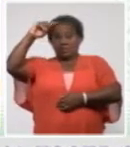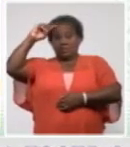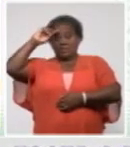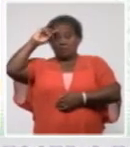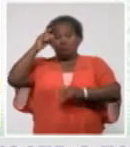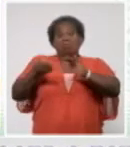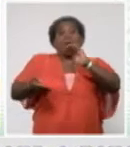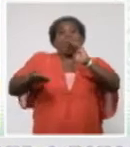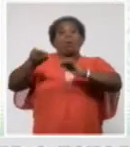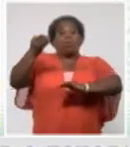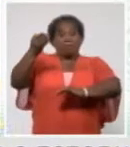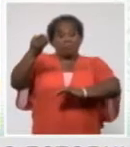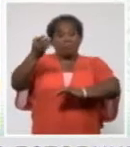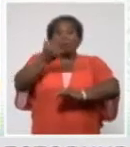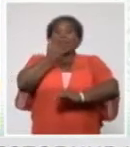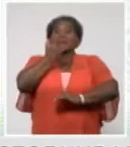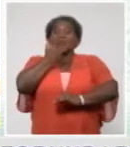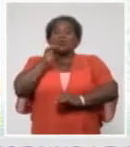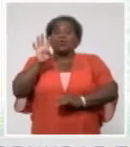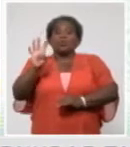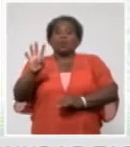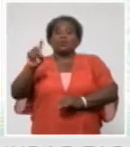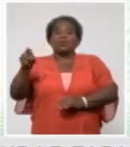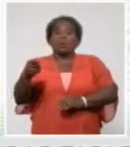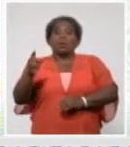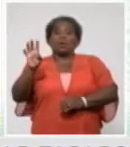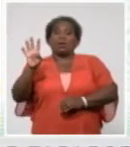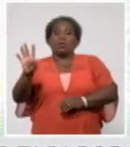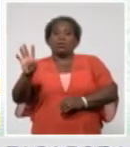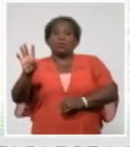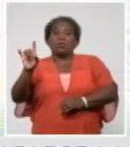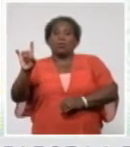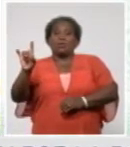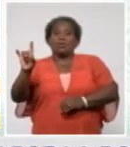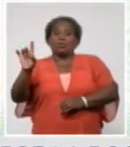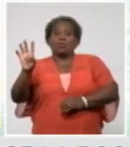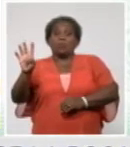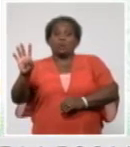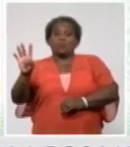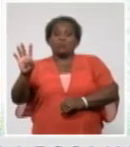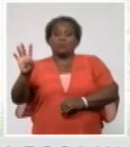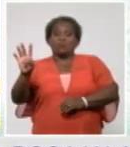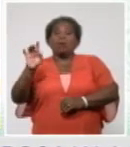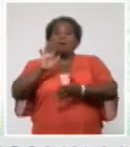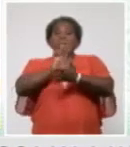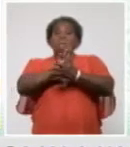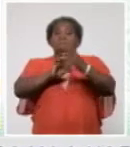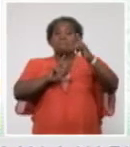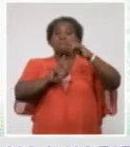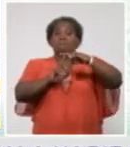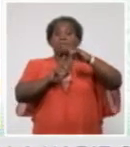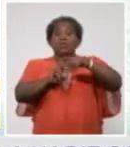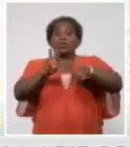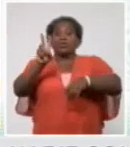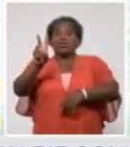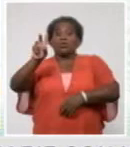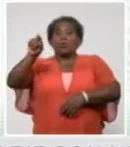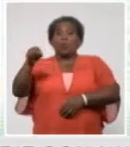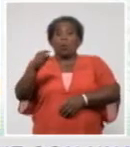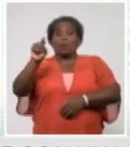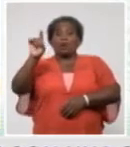Río's decreases to 1.03. Thus, Cuba's rate per 100,000